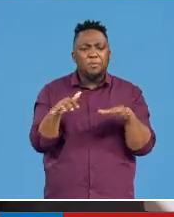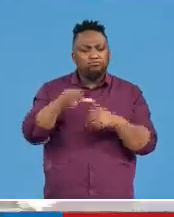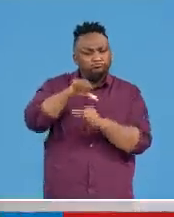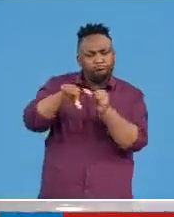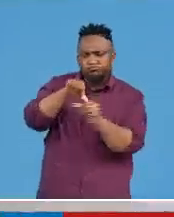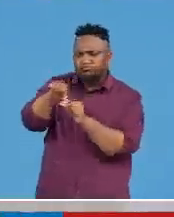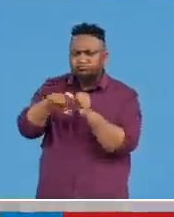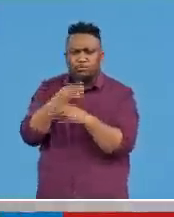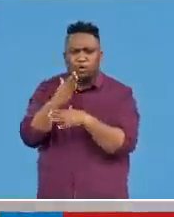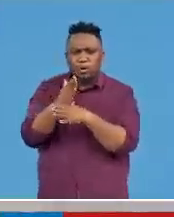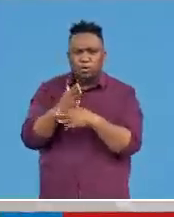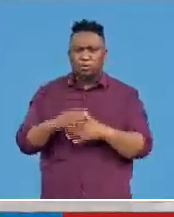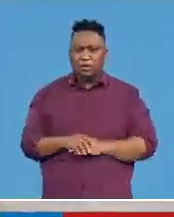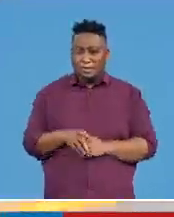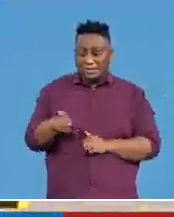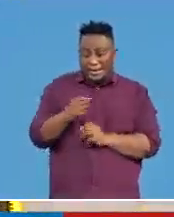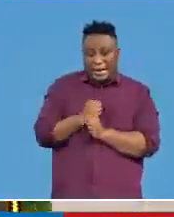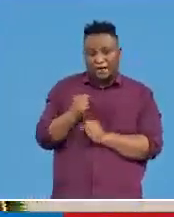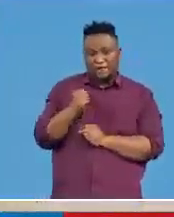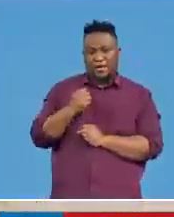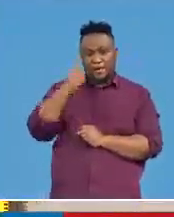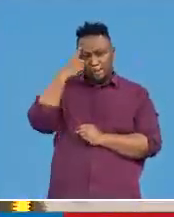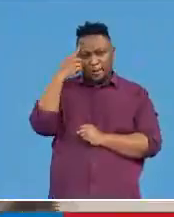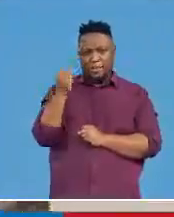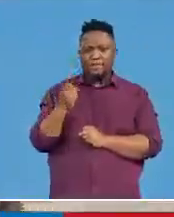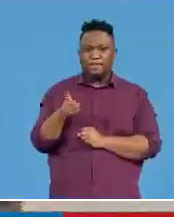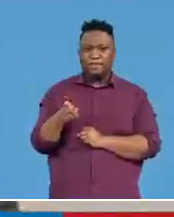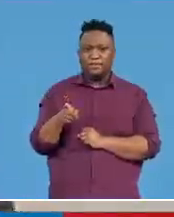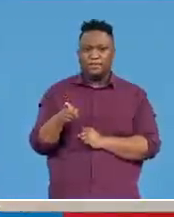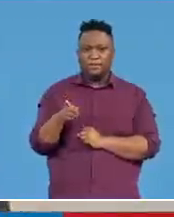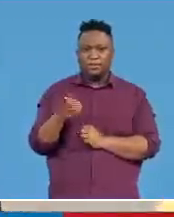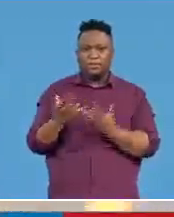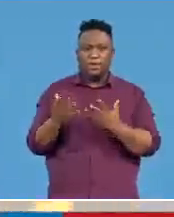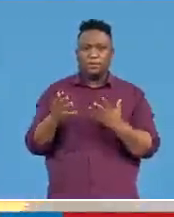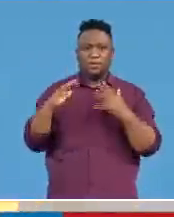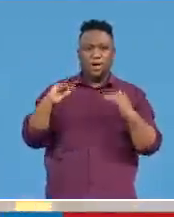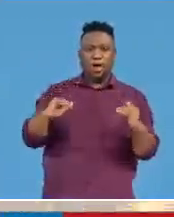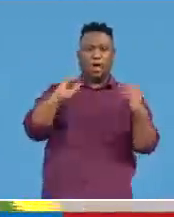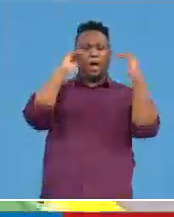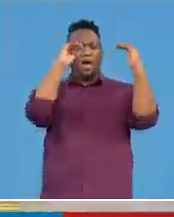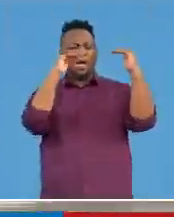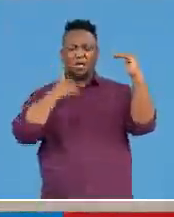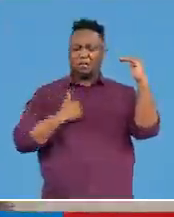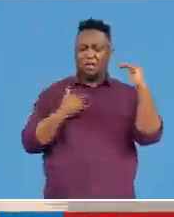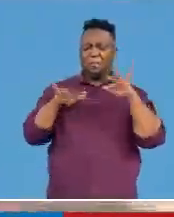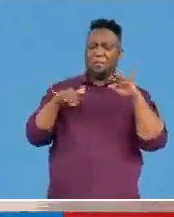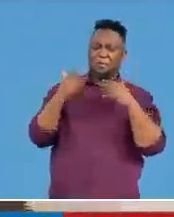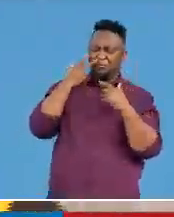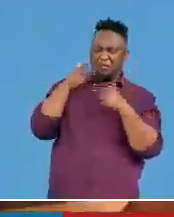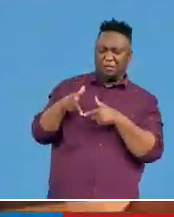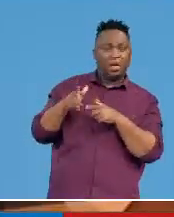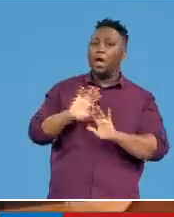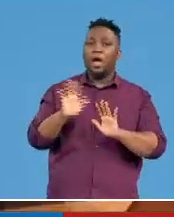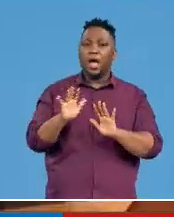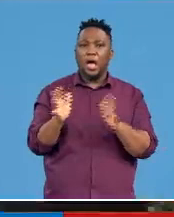never believed that she must equal herself to the elite, but she wanted to always be